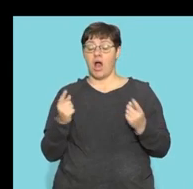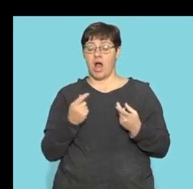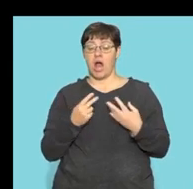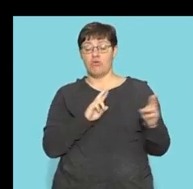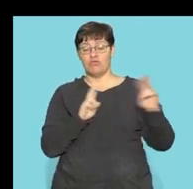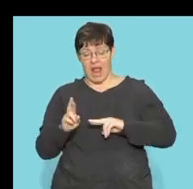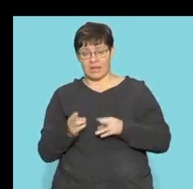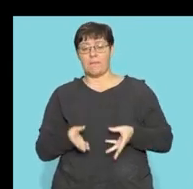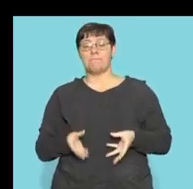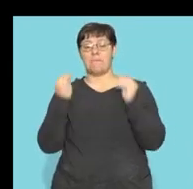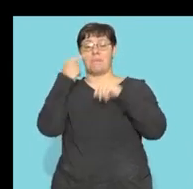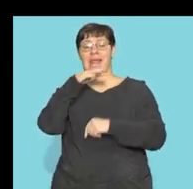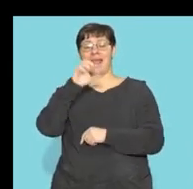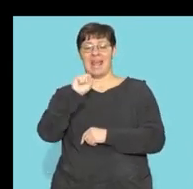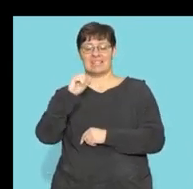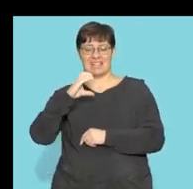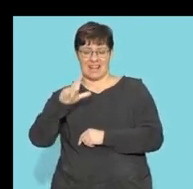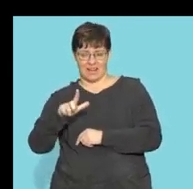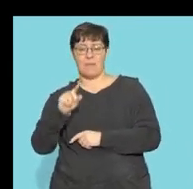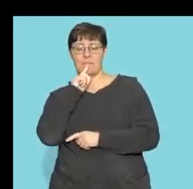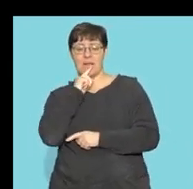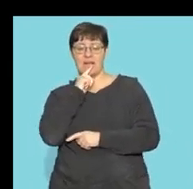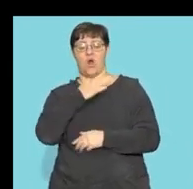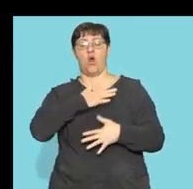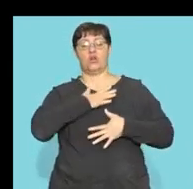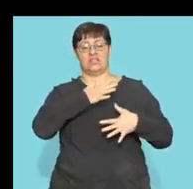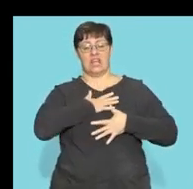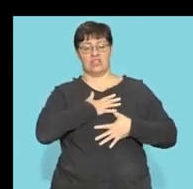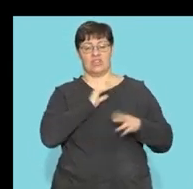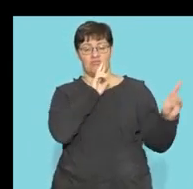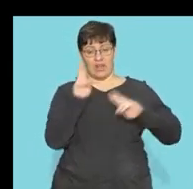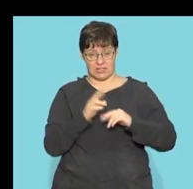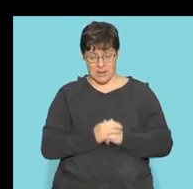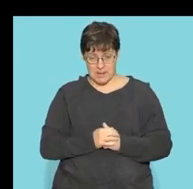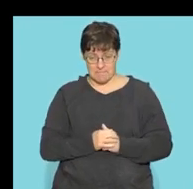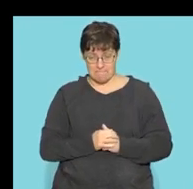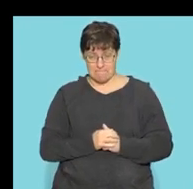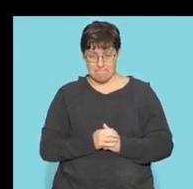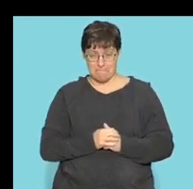to give us chlorine gas, and that is the oxidation reaction.